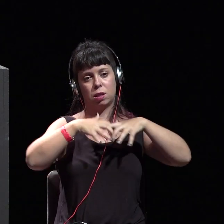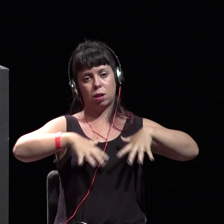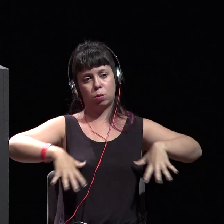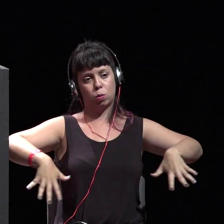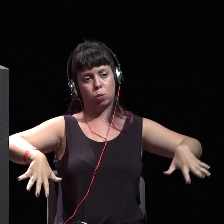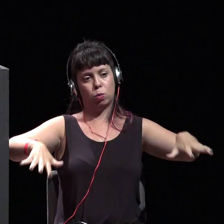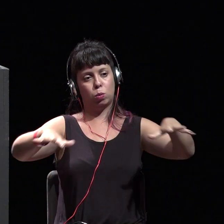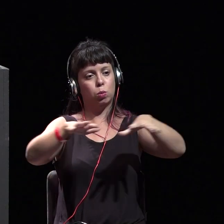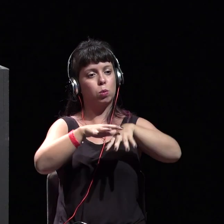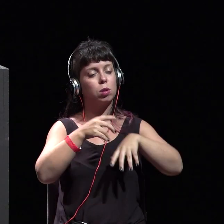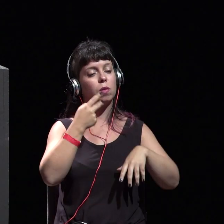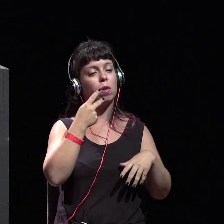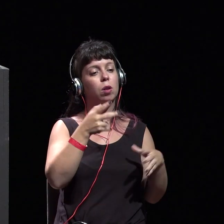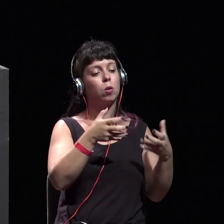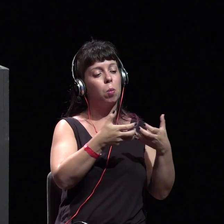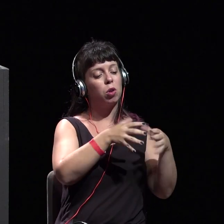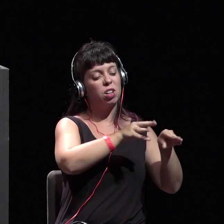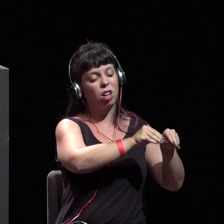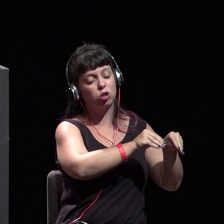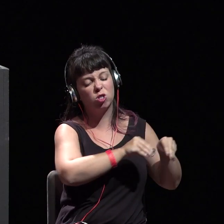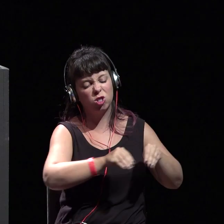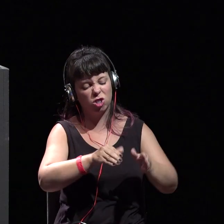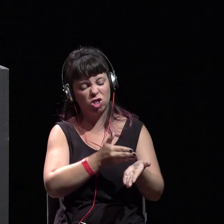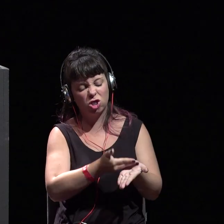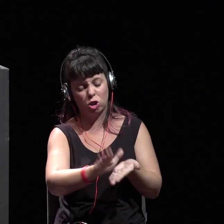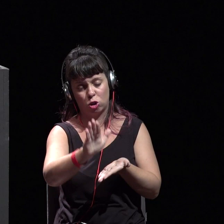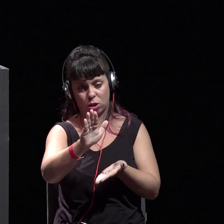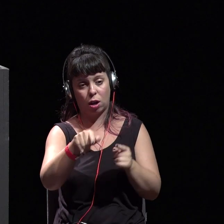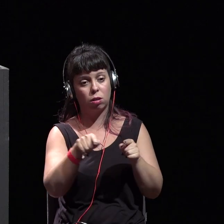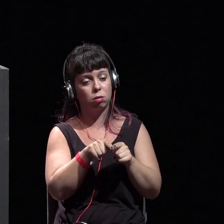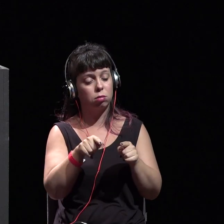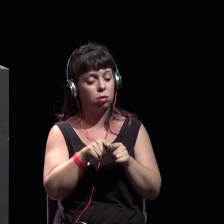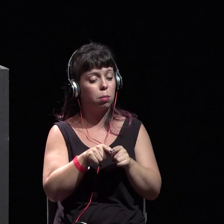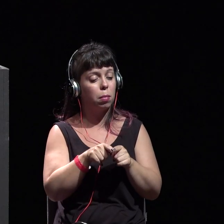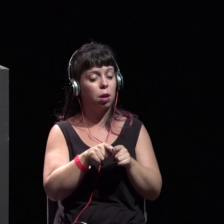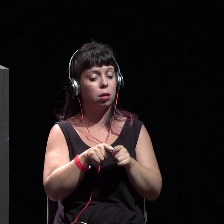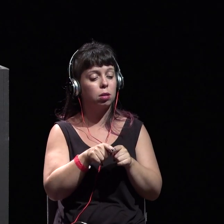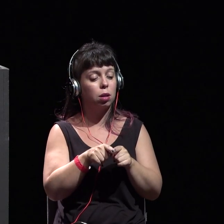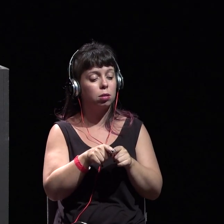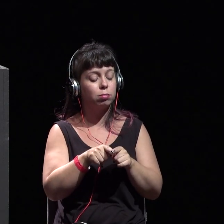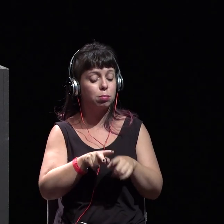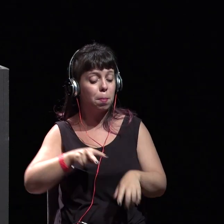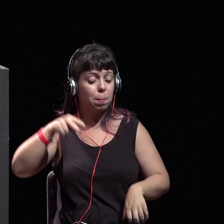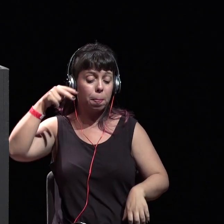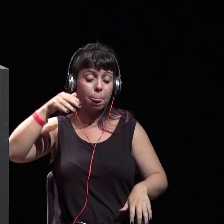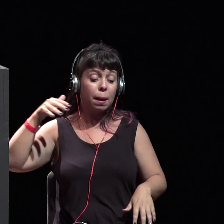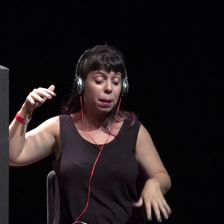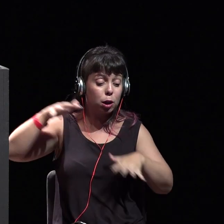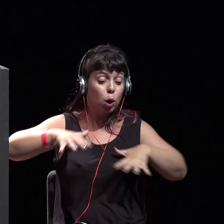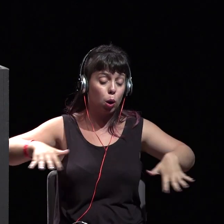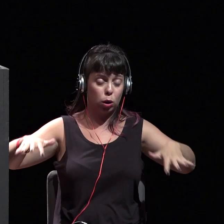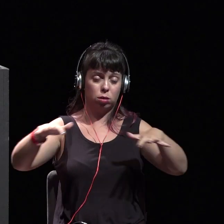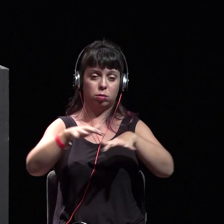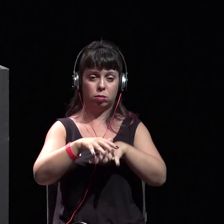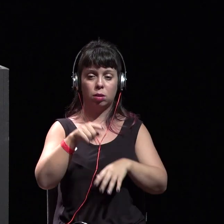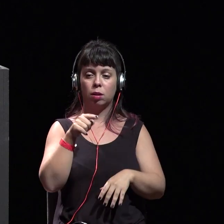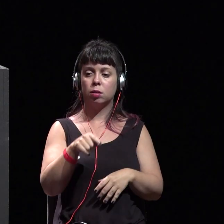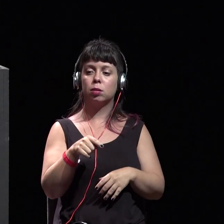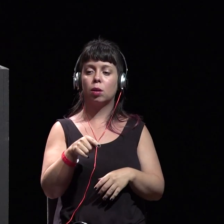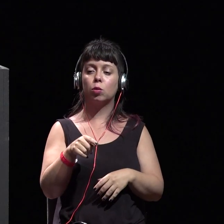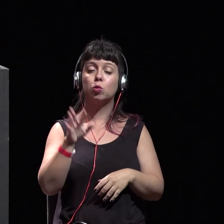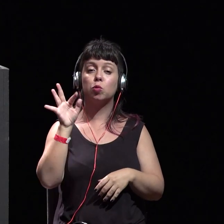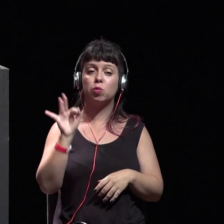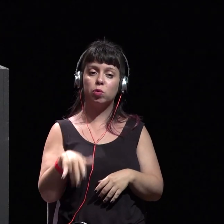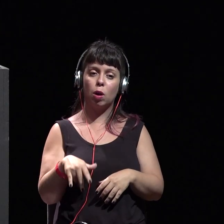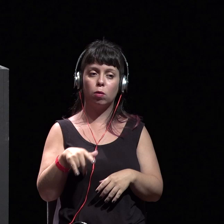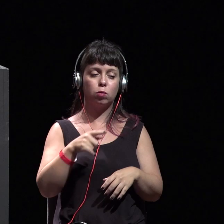our ride, we exited the train station and marched to the Whitney, where we met up with the War Resisters Leagues, amongst other groups, who were hosting a speak out on the